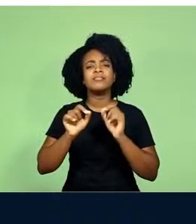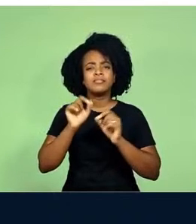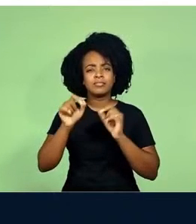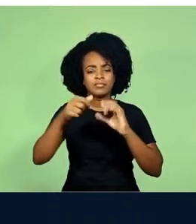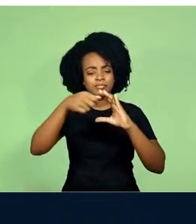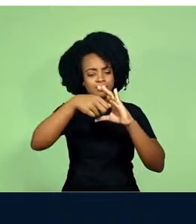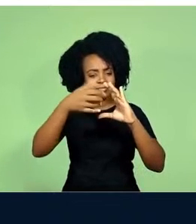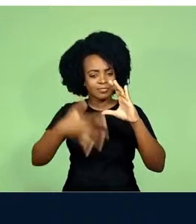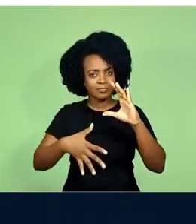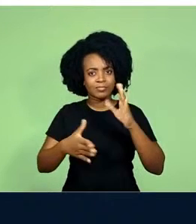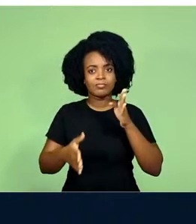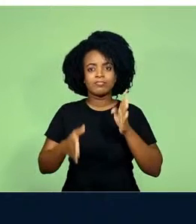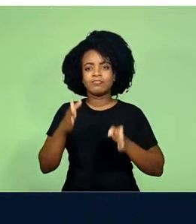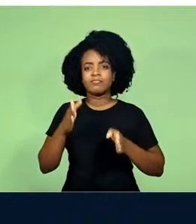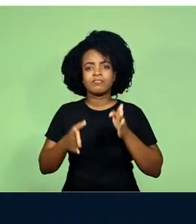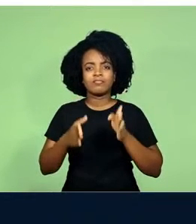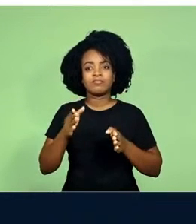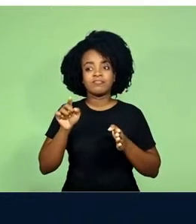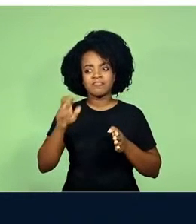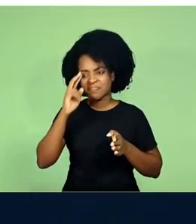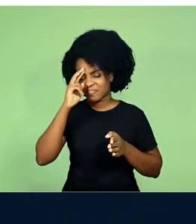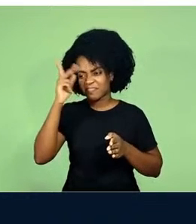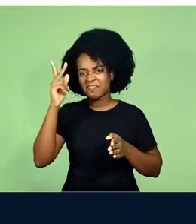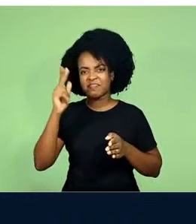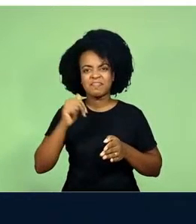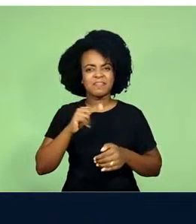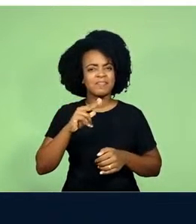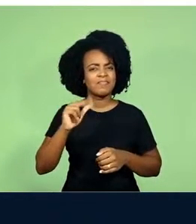how it is so impressive.